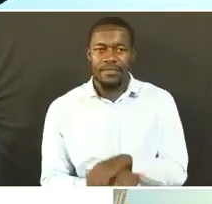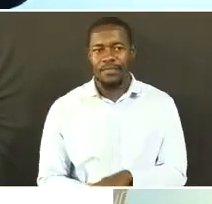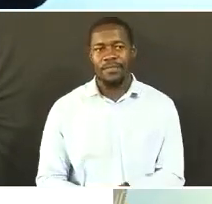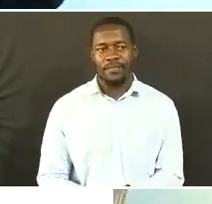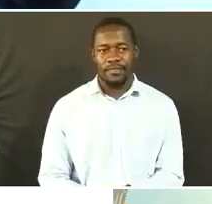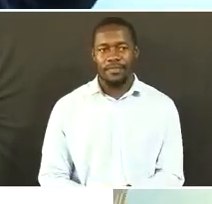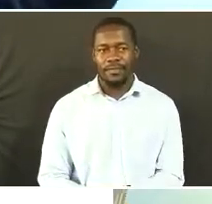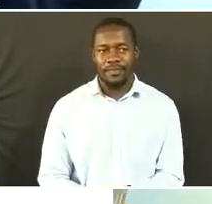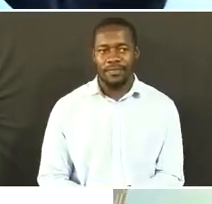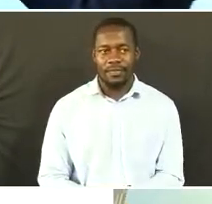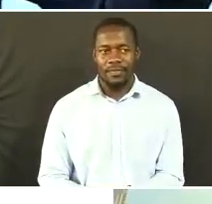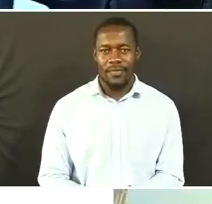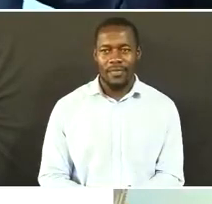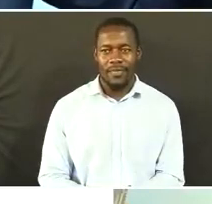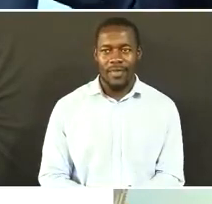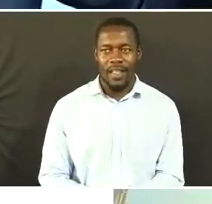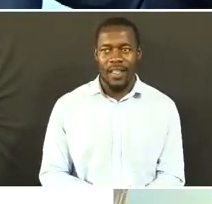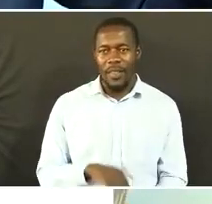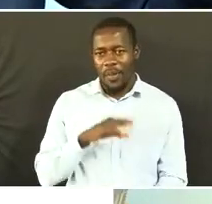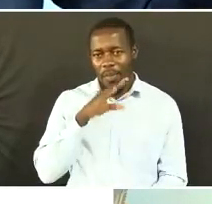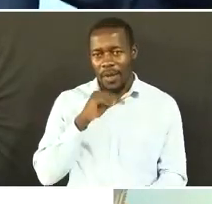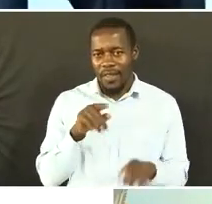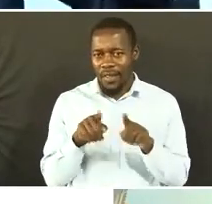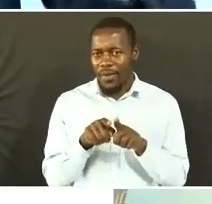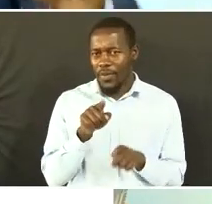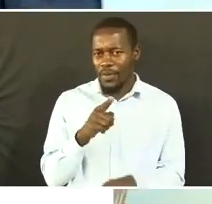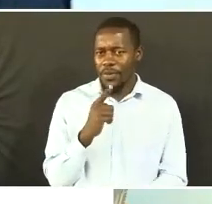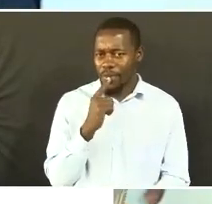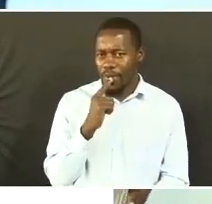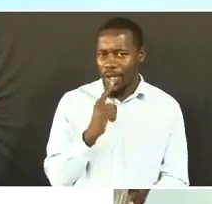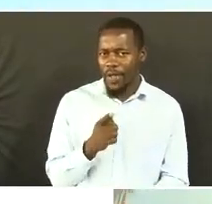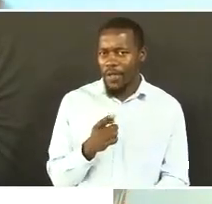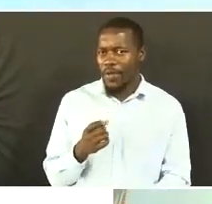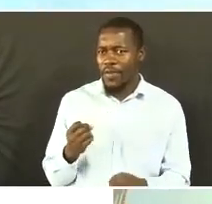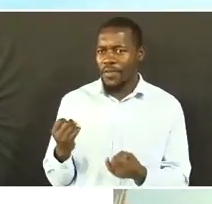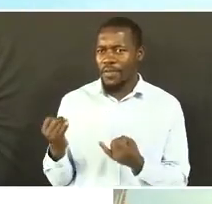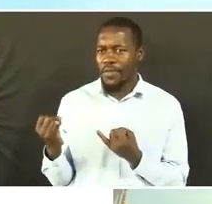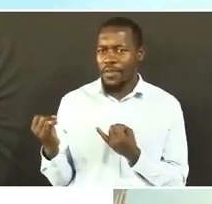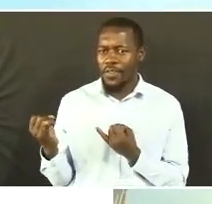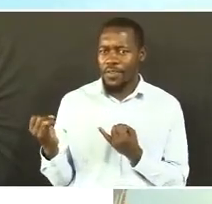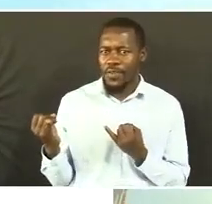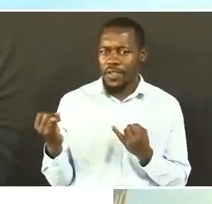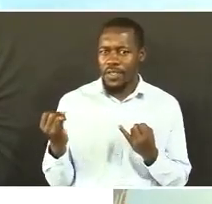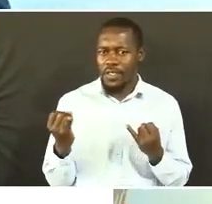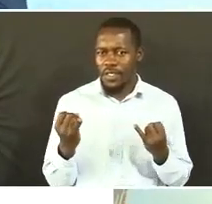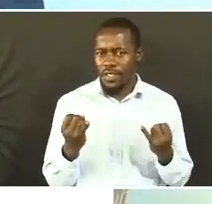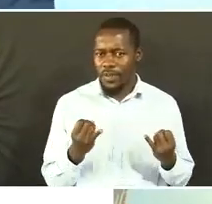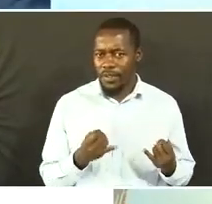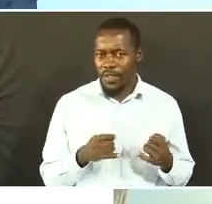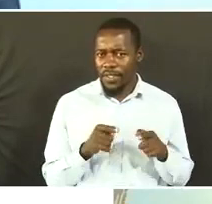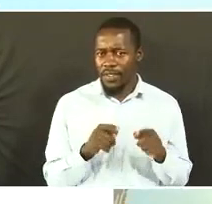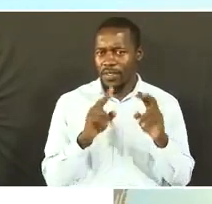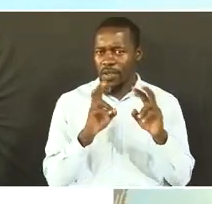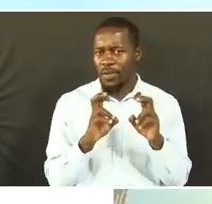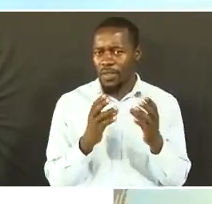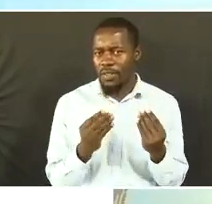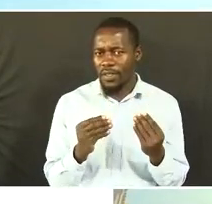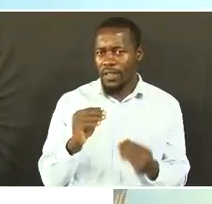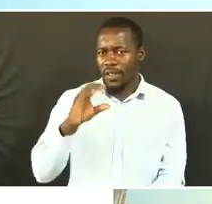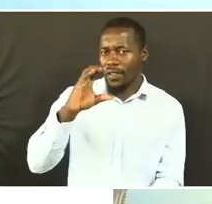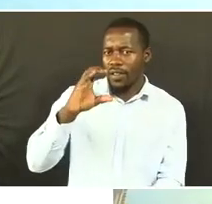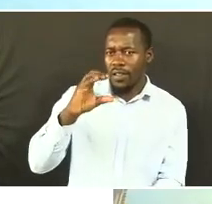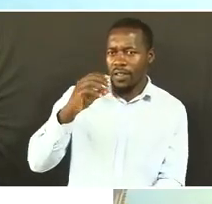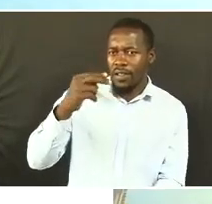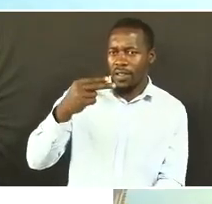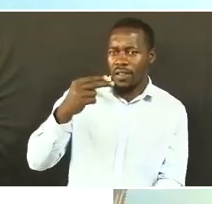Brother Teddy, are you sure you ought to introduce a far country there? I told him, no, it's deliberate. Chronicles